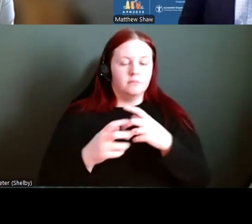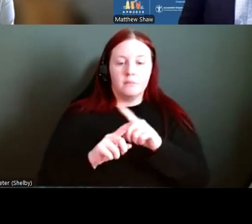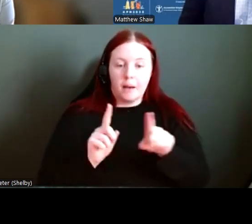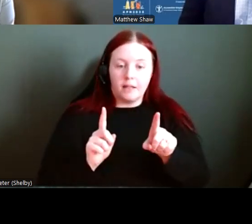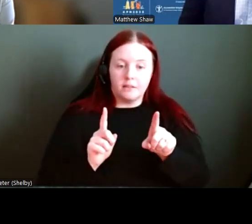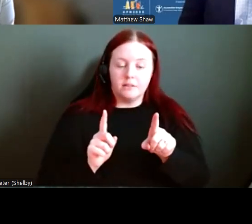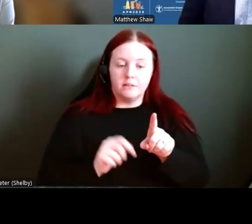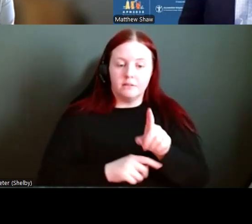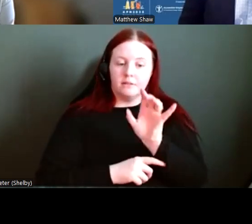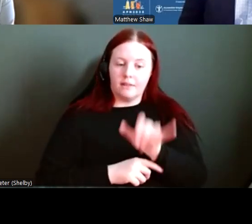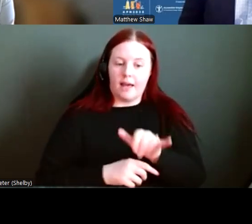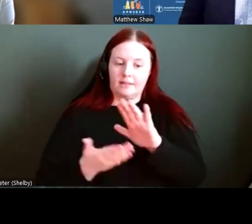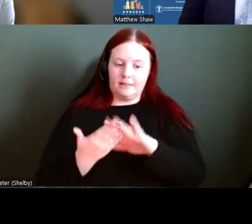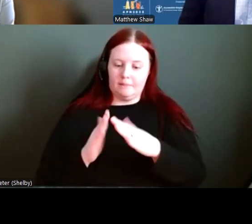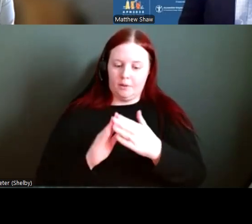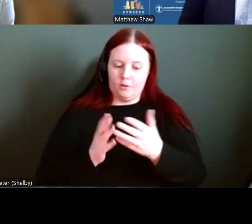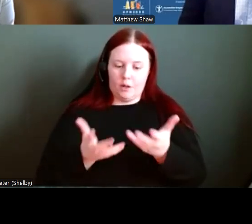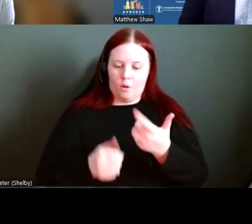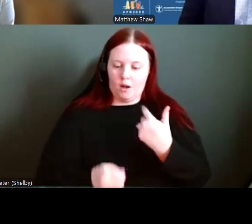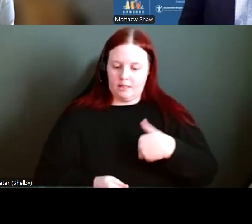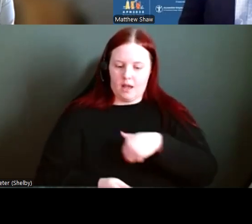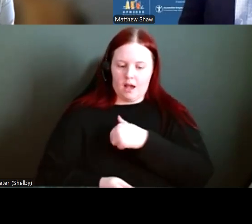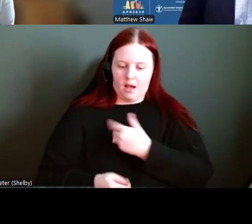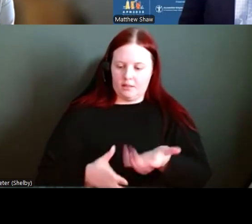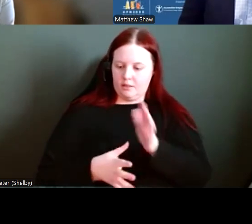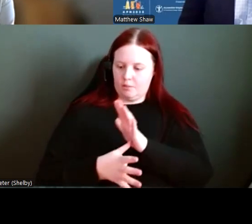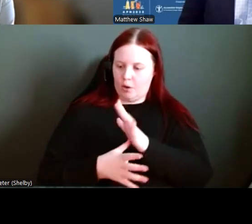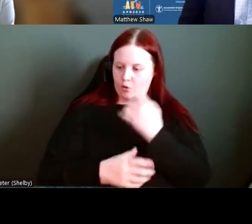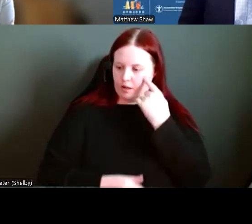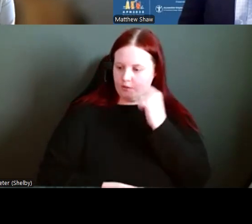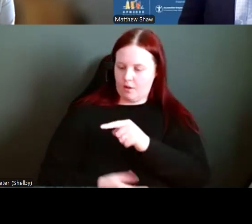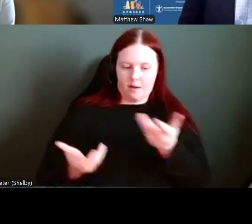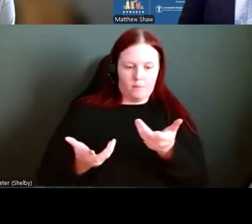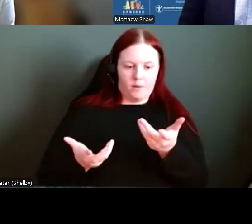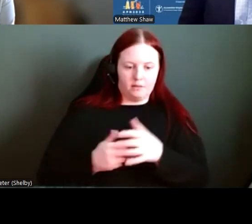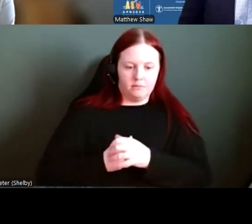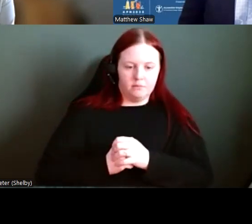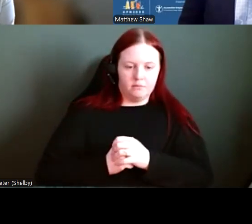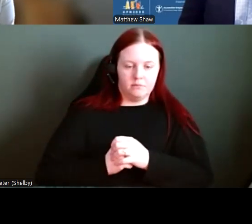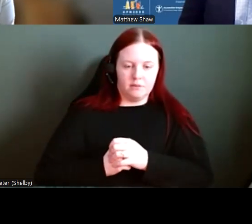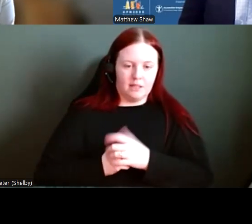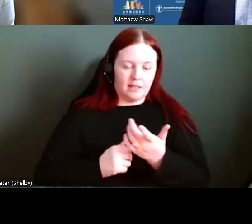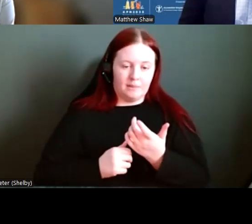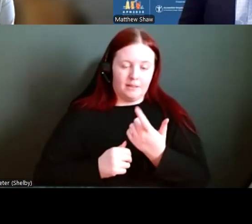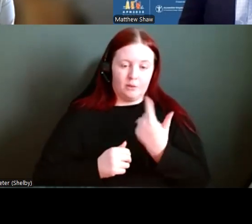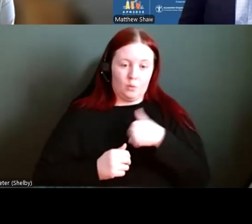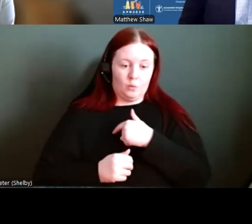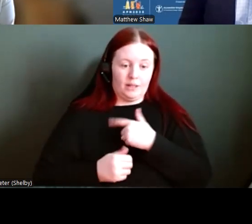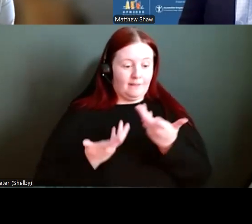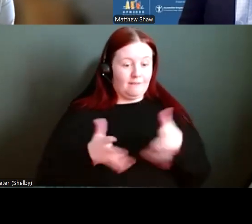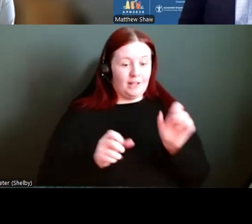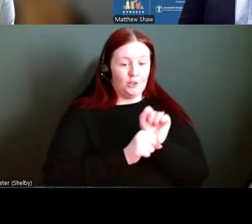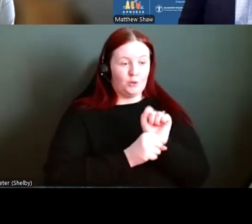does that community want us to prioritize first? There's always going to be more we can do and ways that